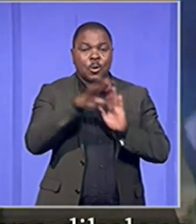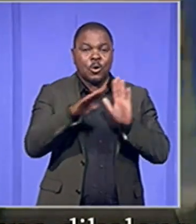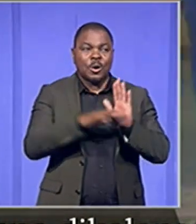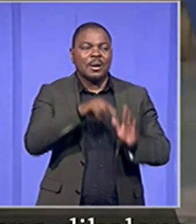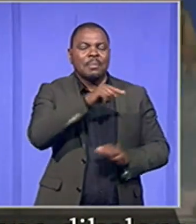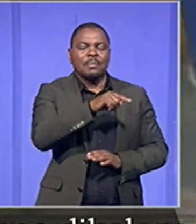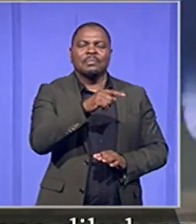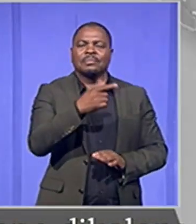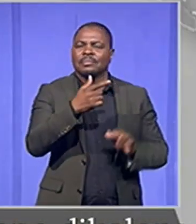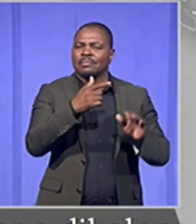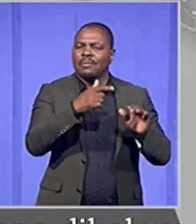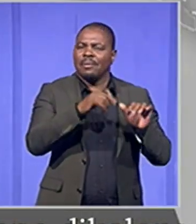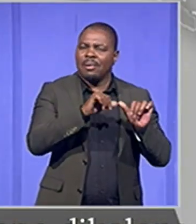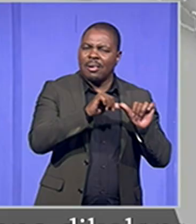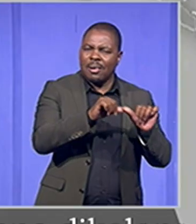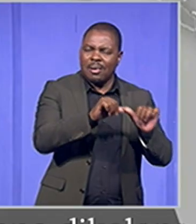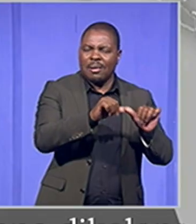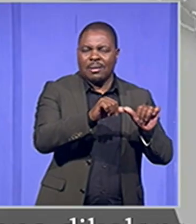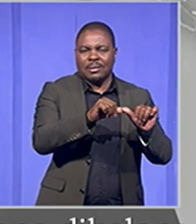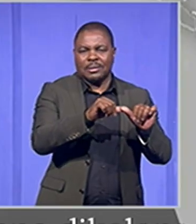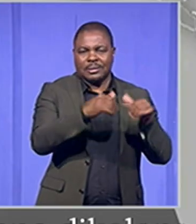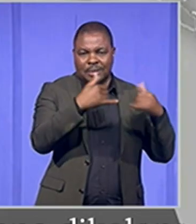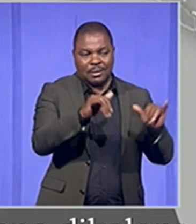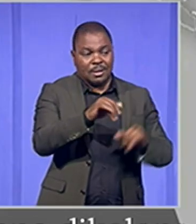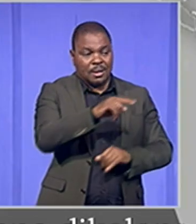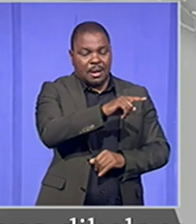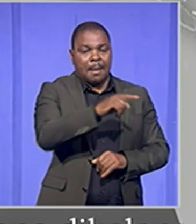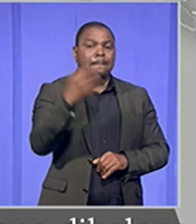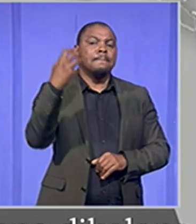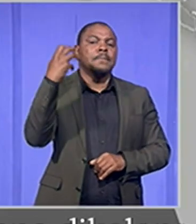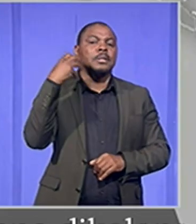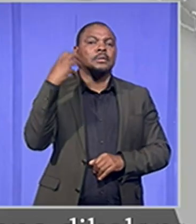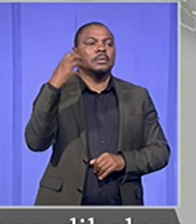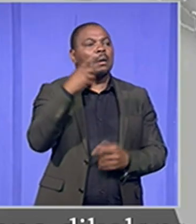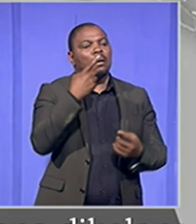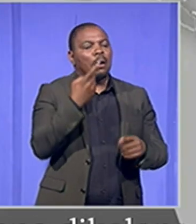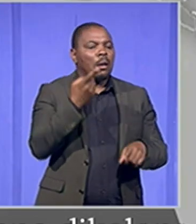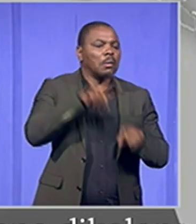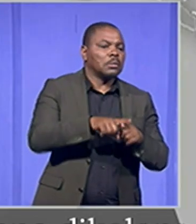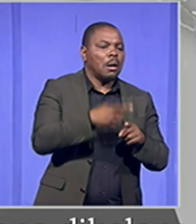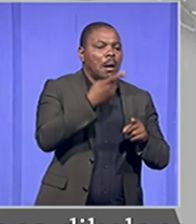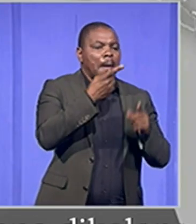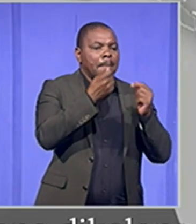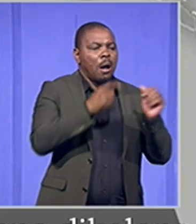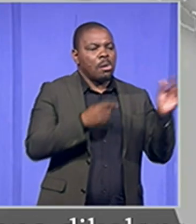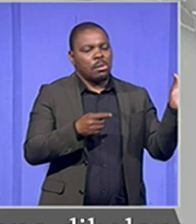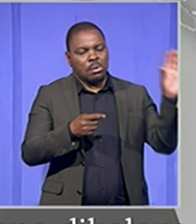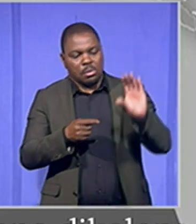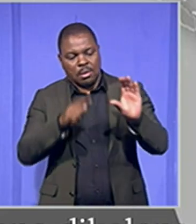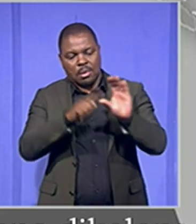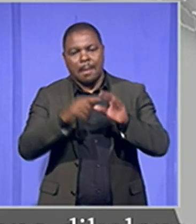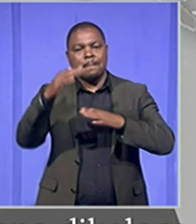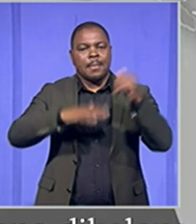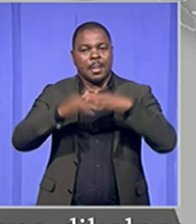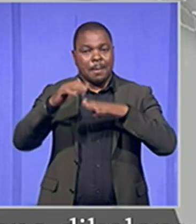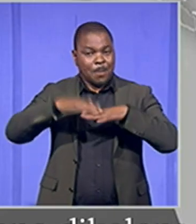going on where the minister brings extra money to build extra classes, or